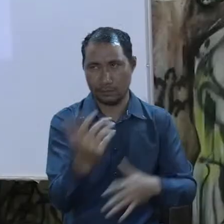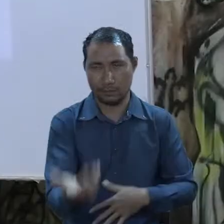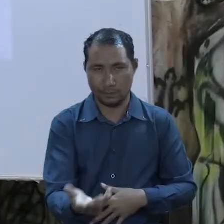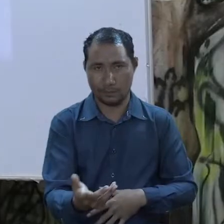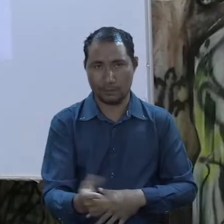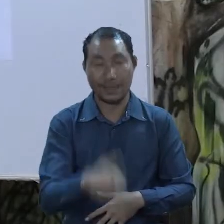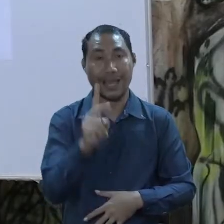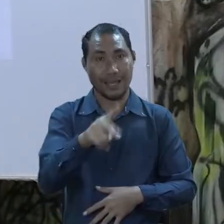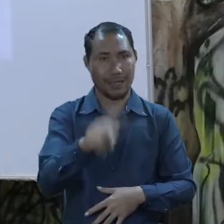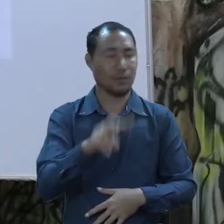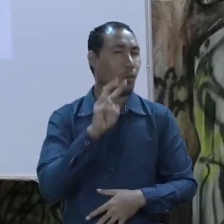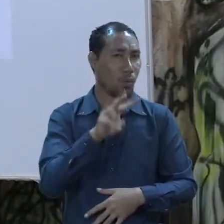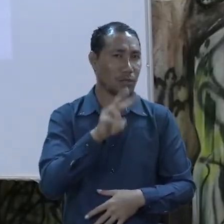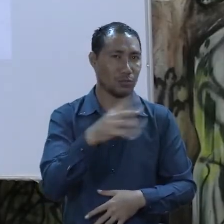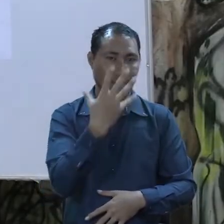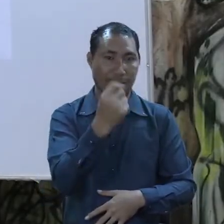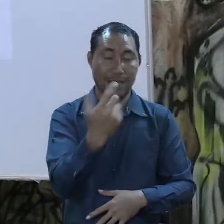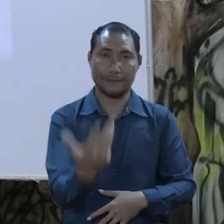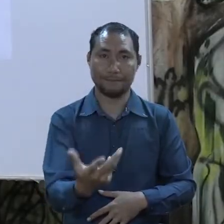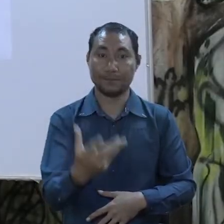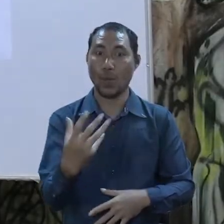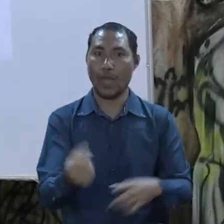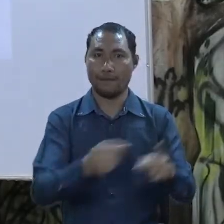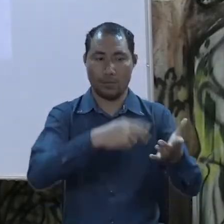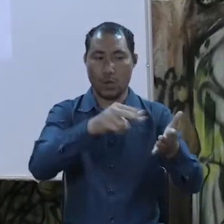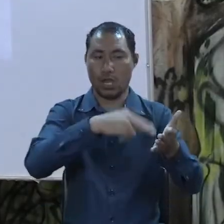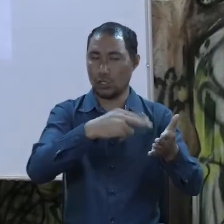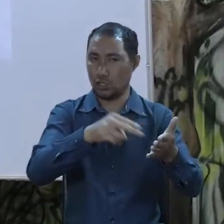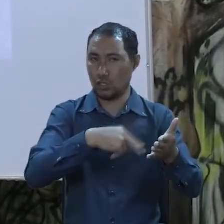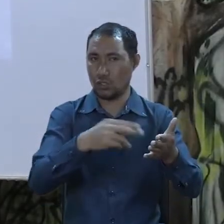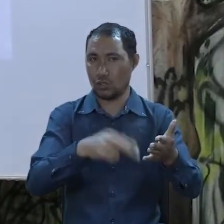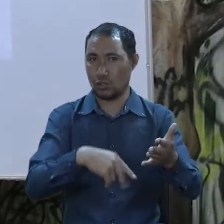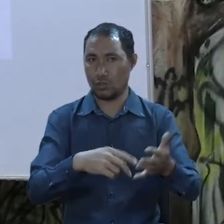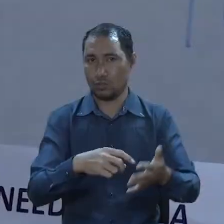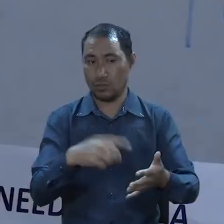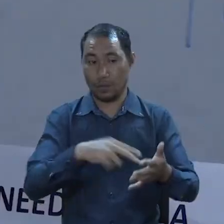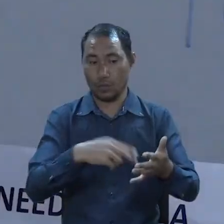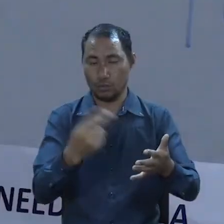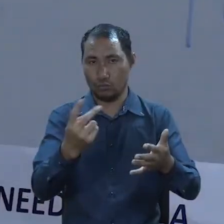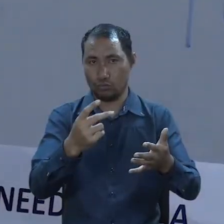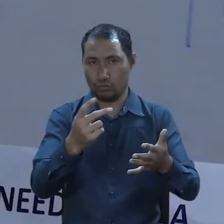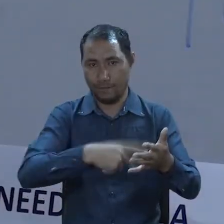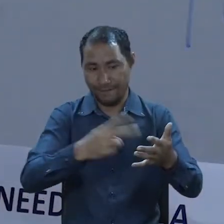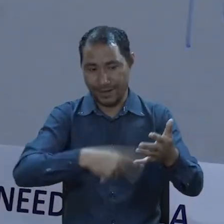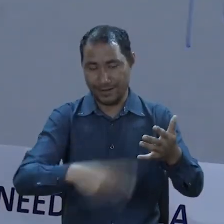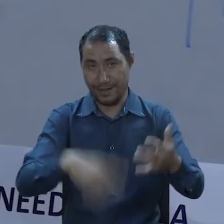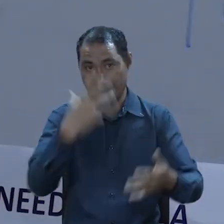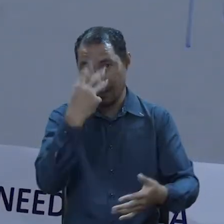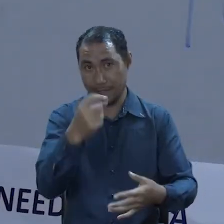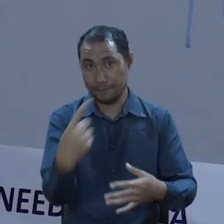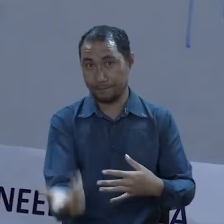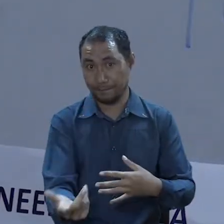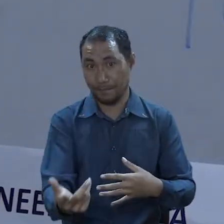a wooden spoon. Ole sipuni la'au.